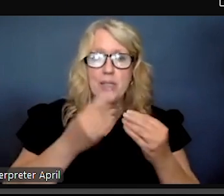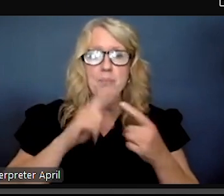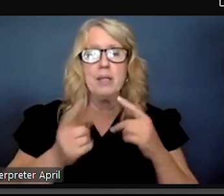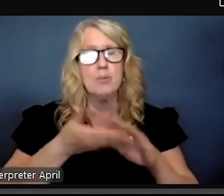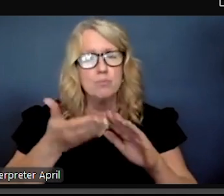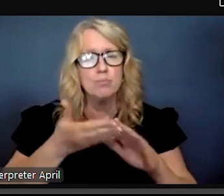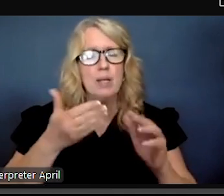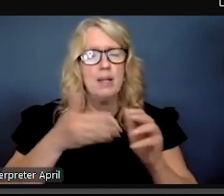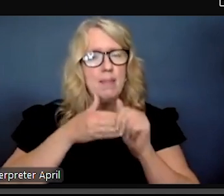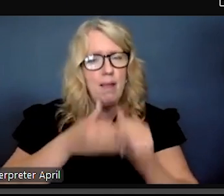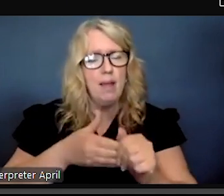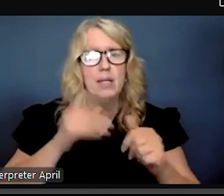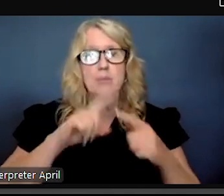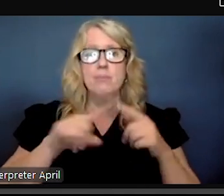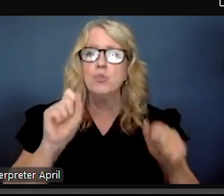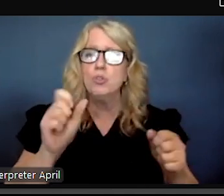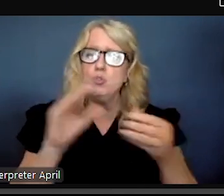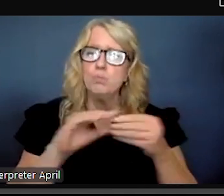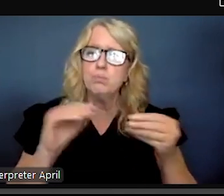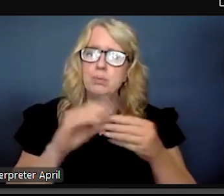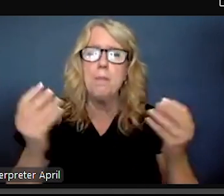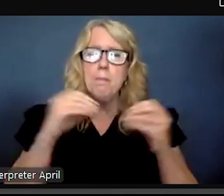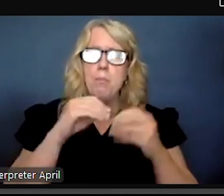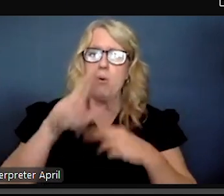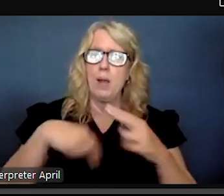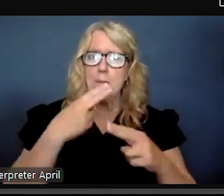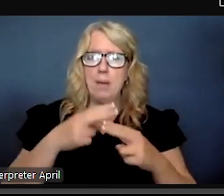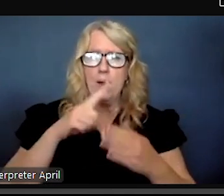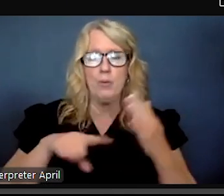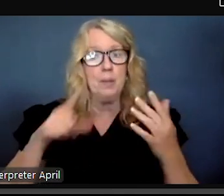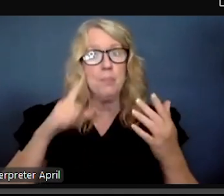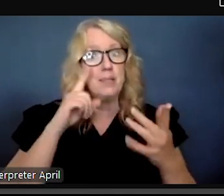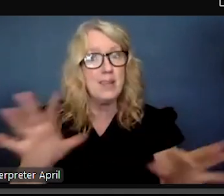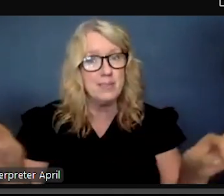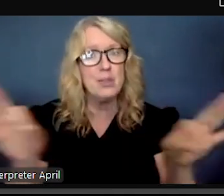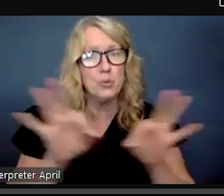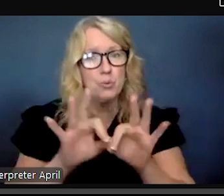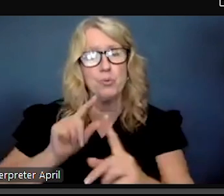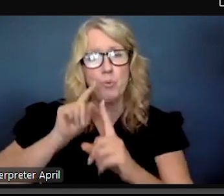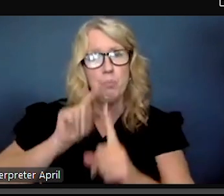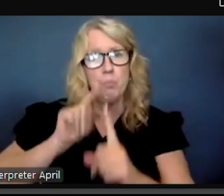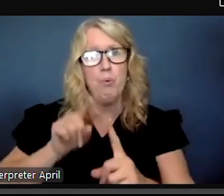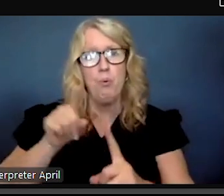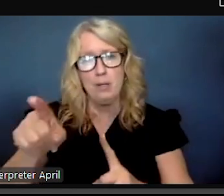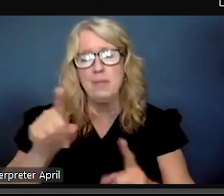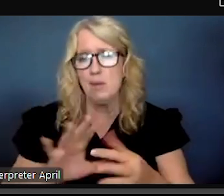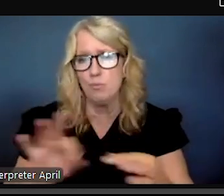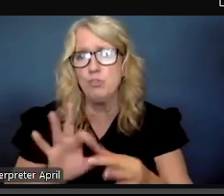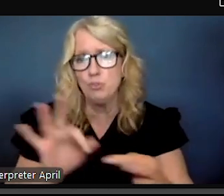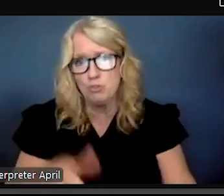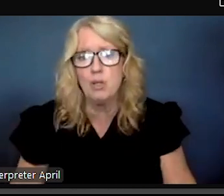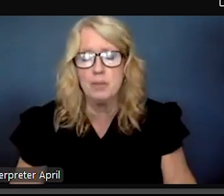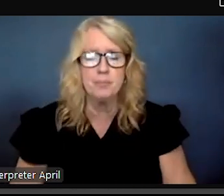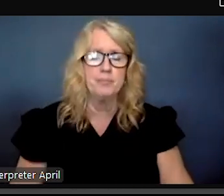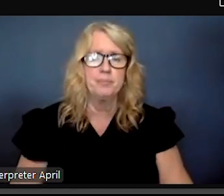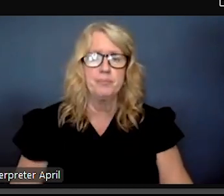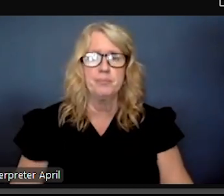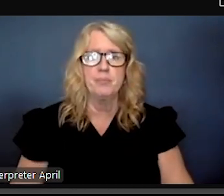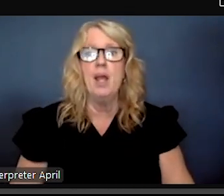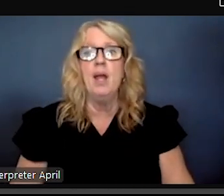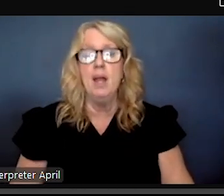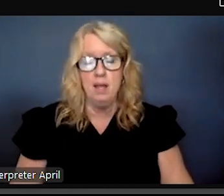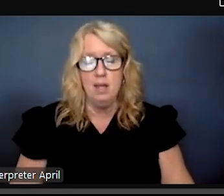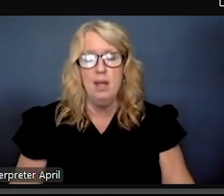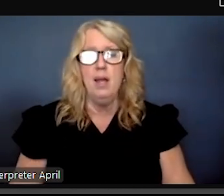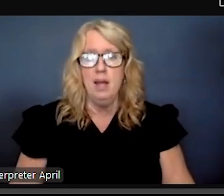led organization. Could you say a little bit more about that? I think that's a crucial point that you touched on. So, I mean,